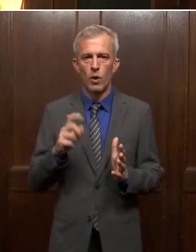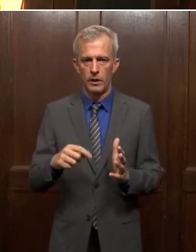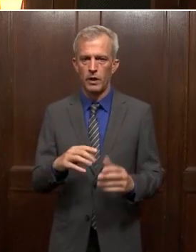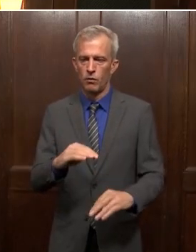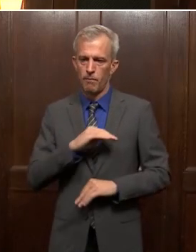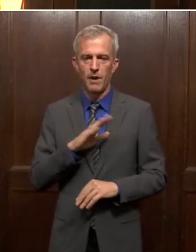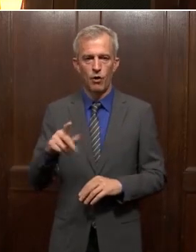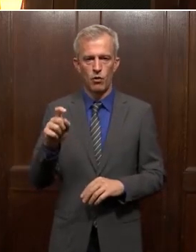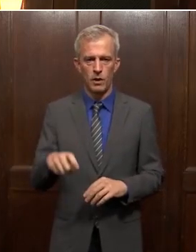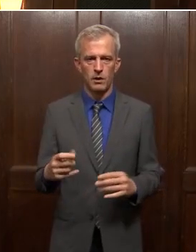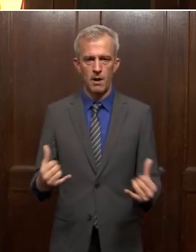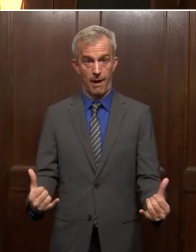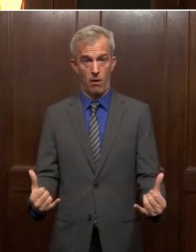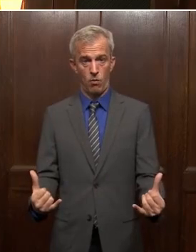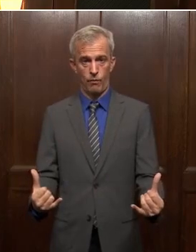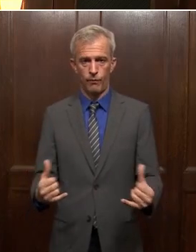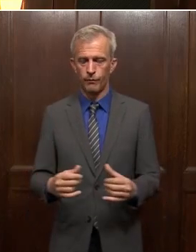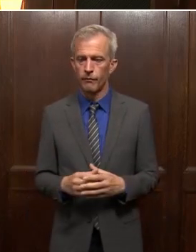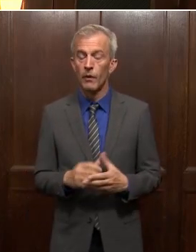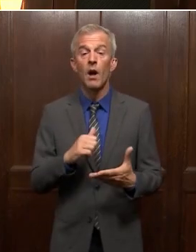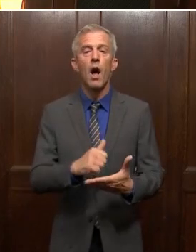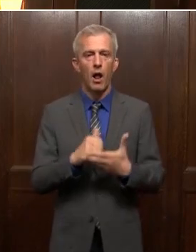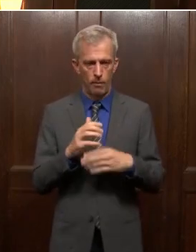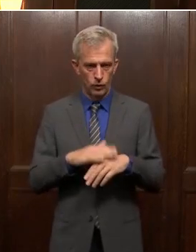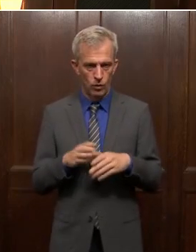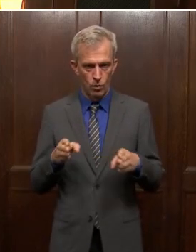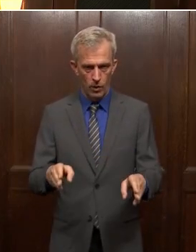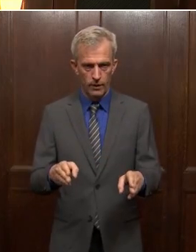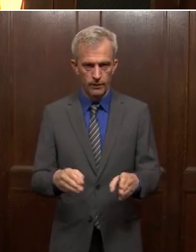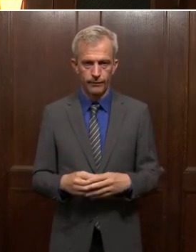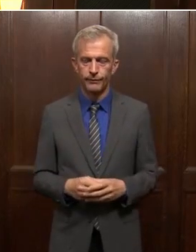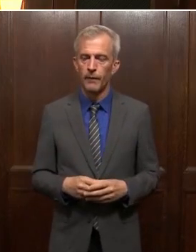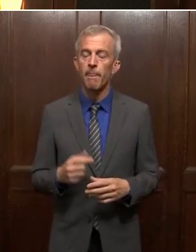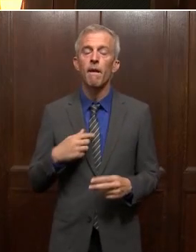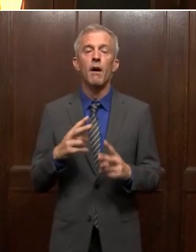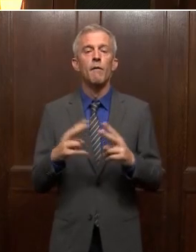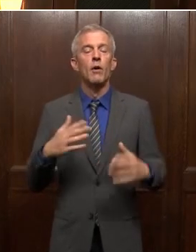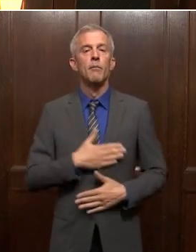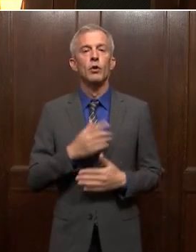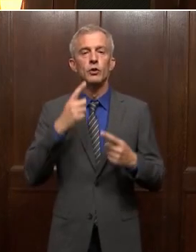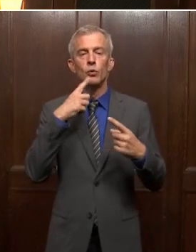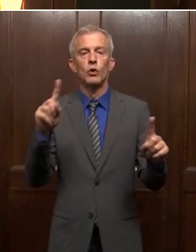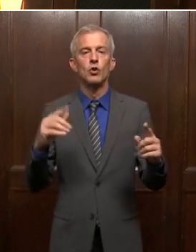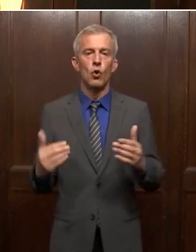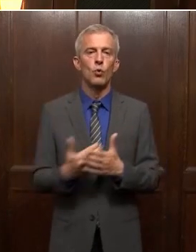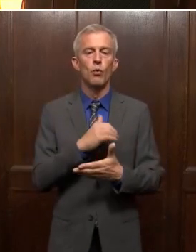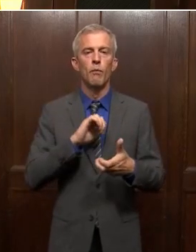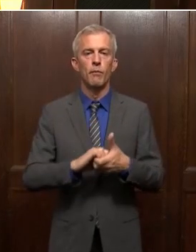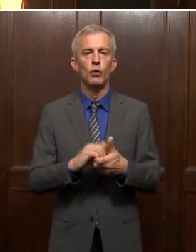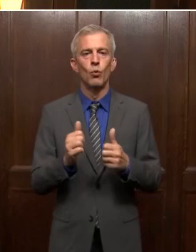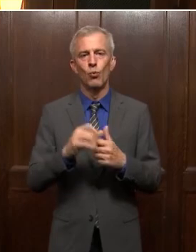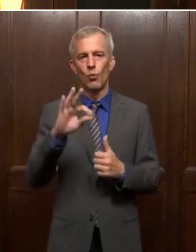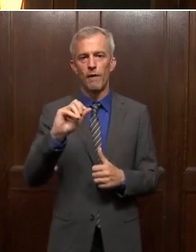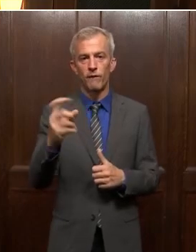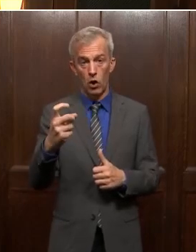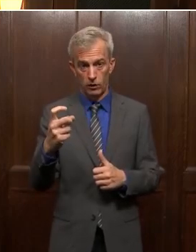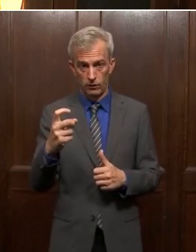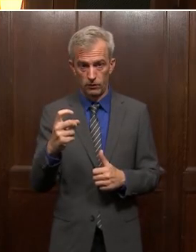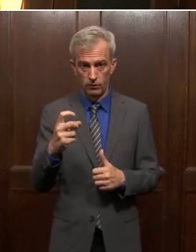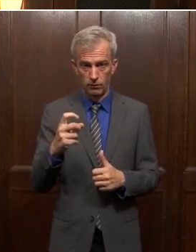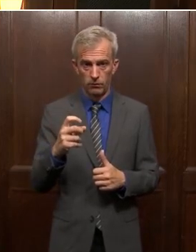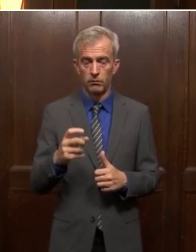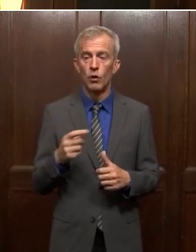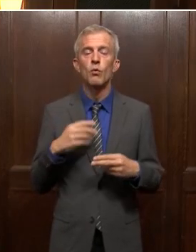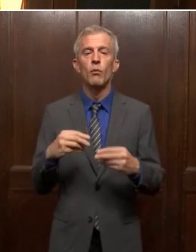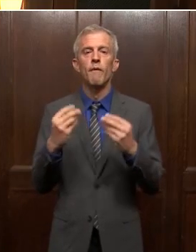needs now. And help is on the way. And I'm very pleased to announce a new partnership with Fox to provide